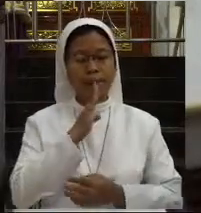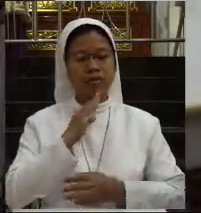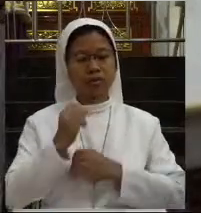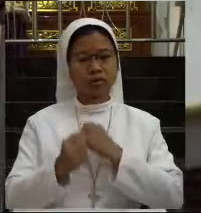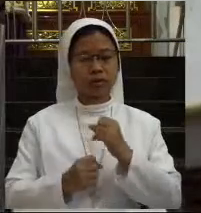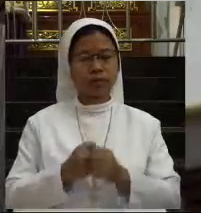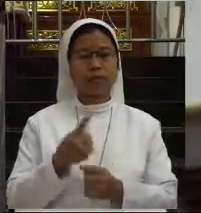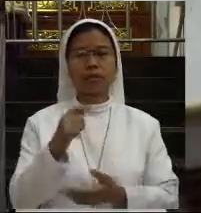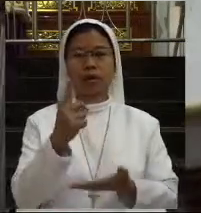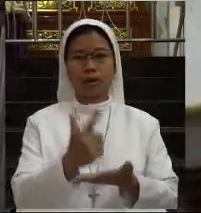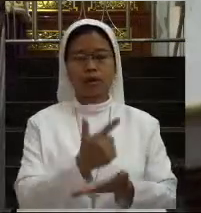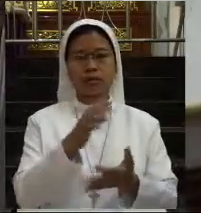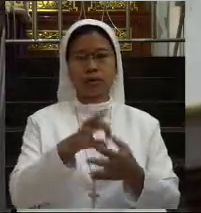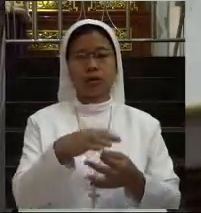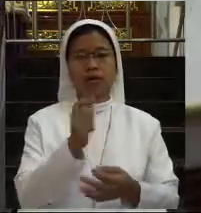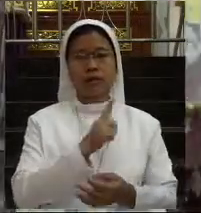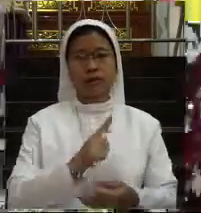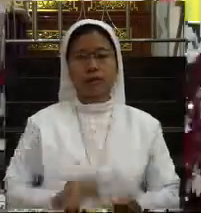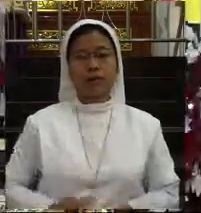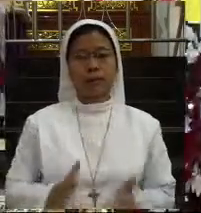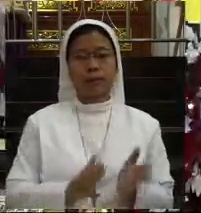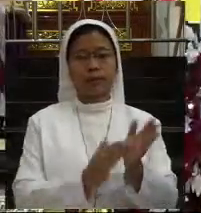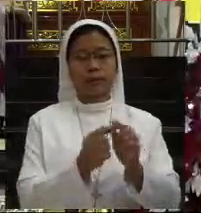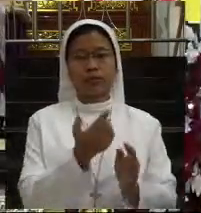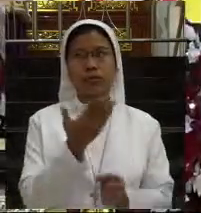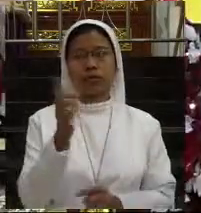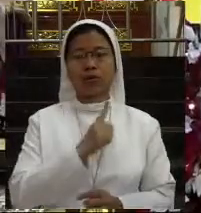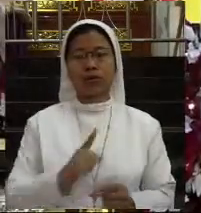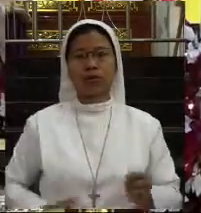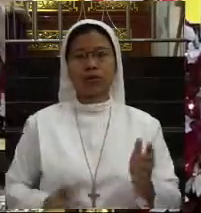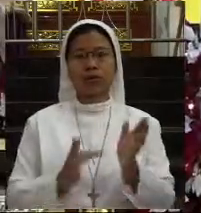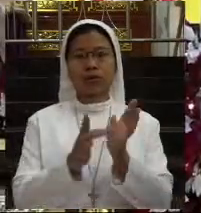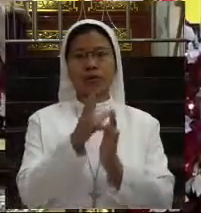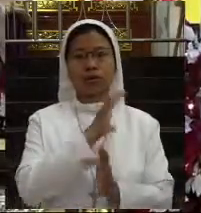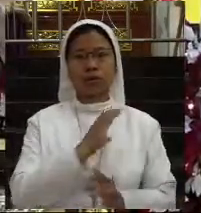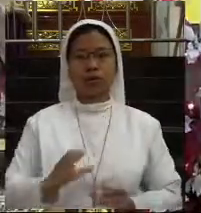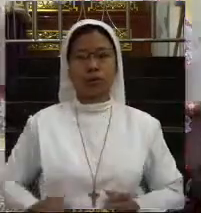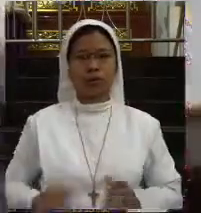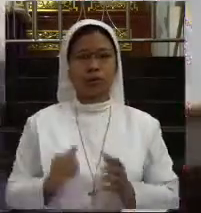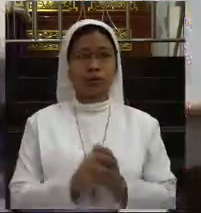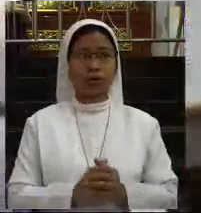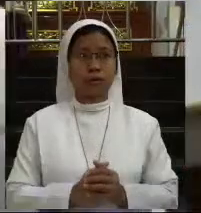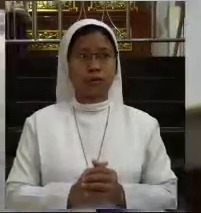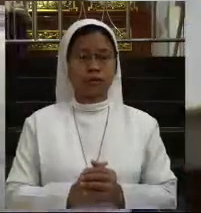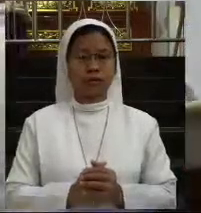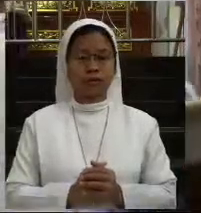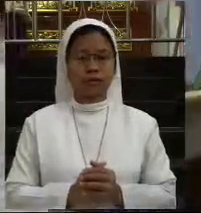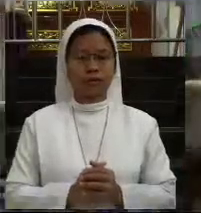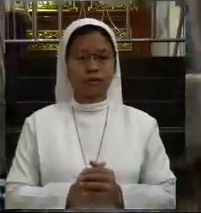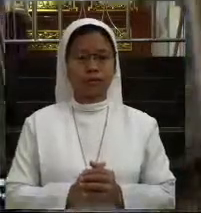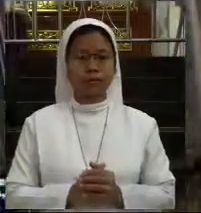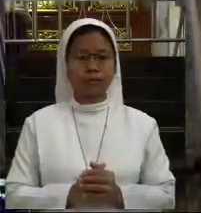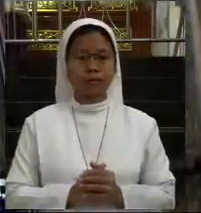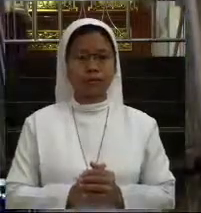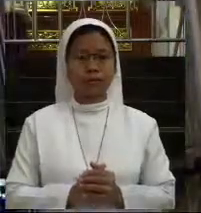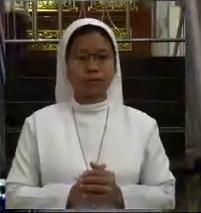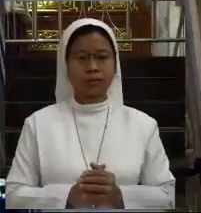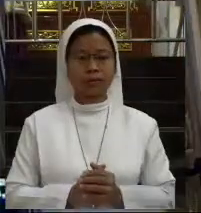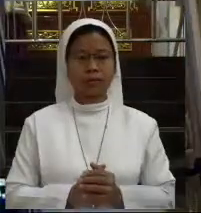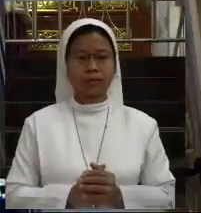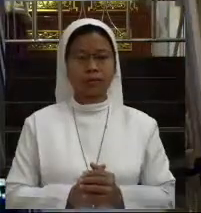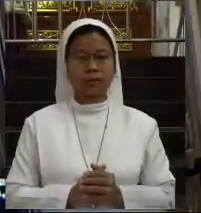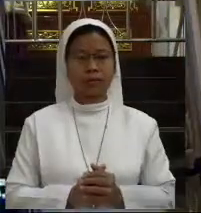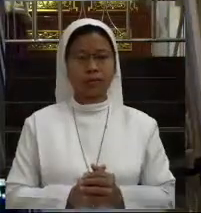The Gospel of the Lord. Praise to you, Lord Jesus Christ.